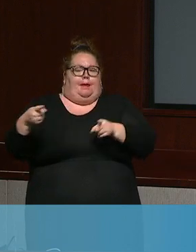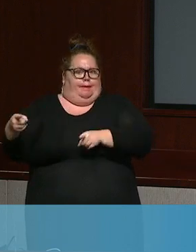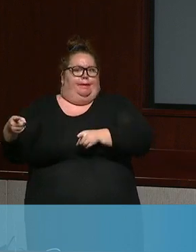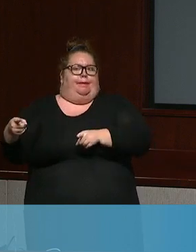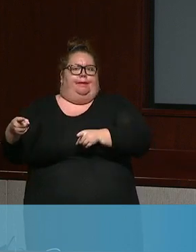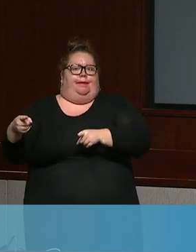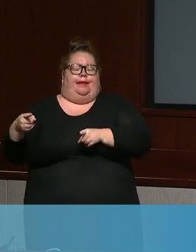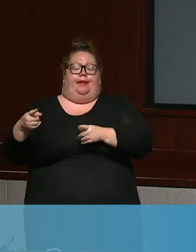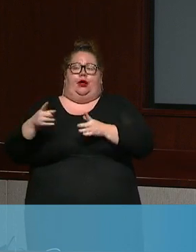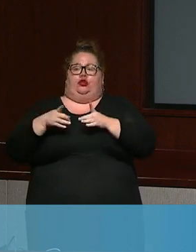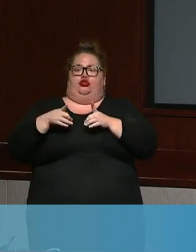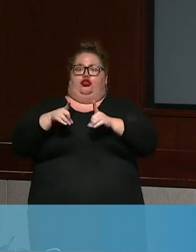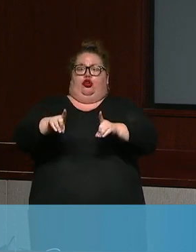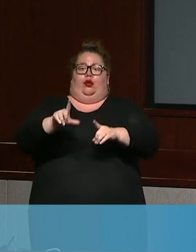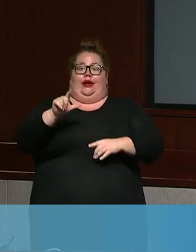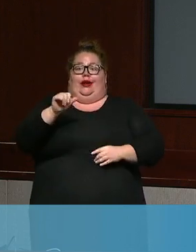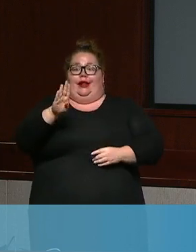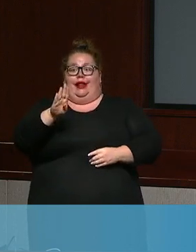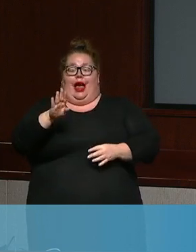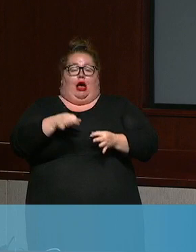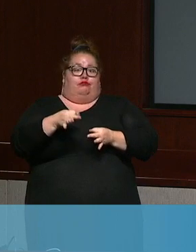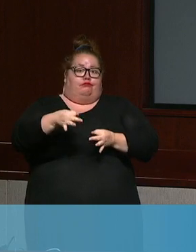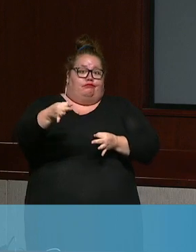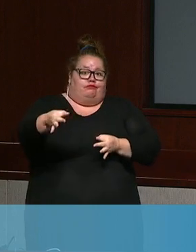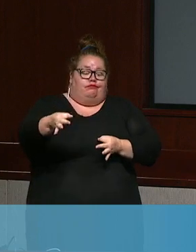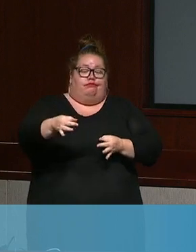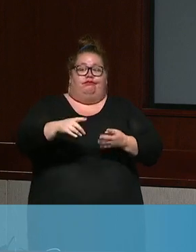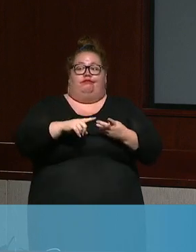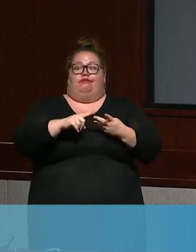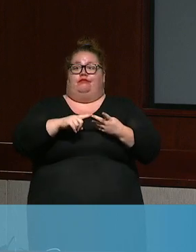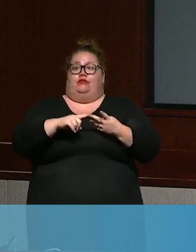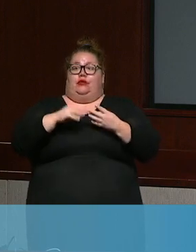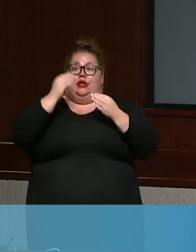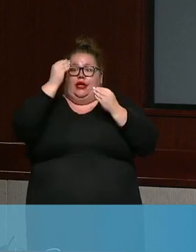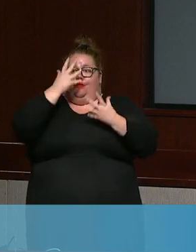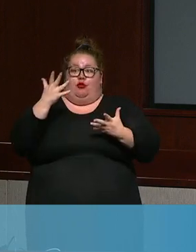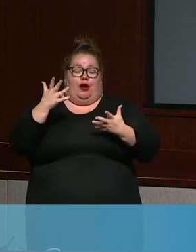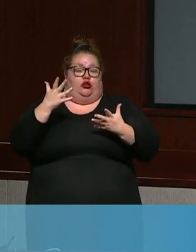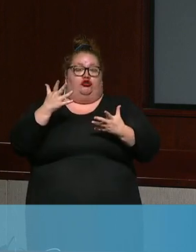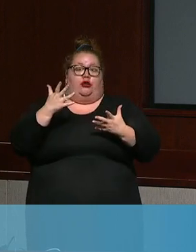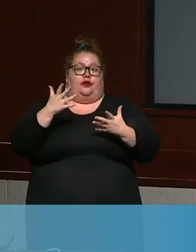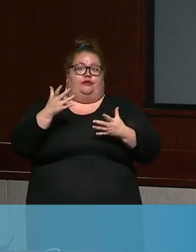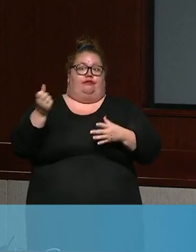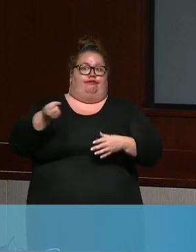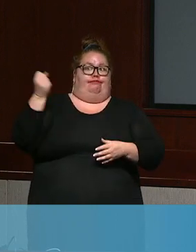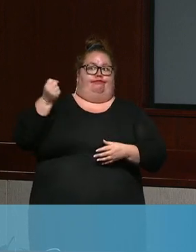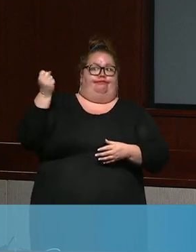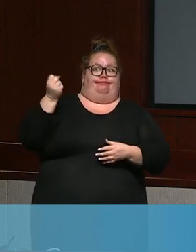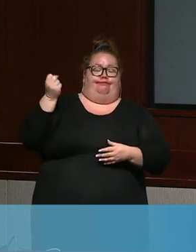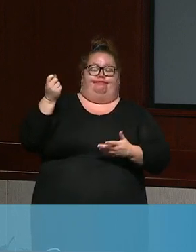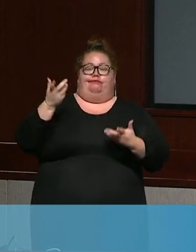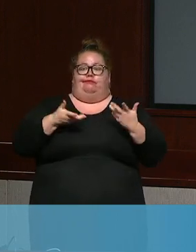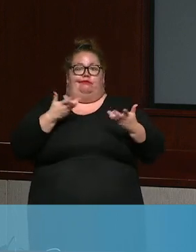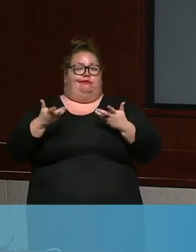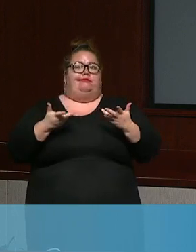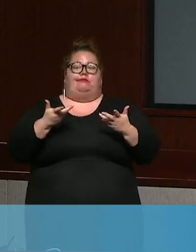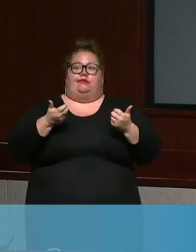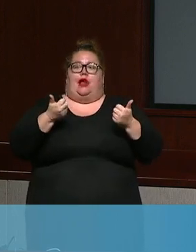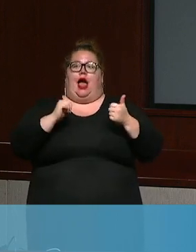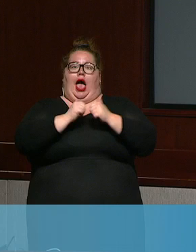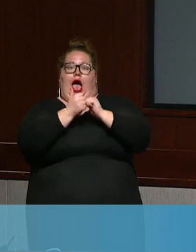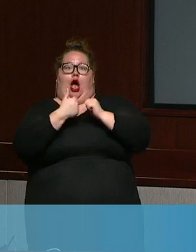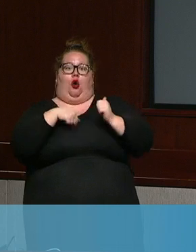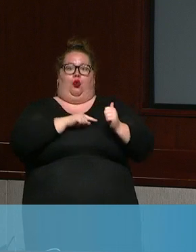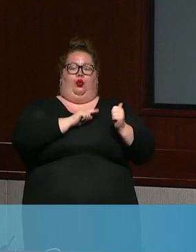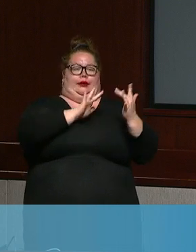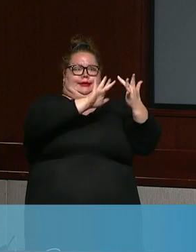getting lab delays and information was not flowing to us as quickly as we would like, that there were some significant delays in reaching out to people. We continue